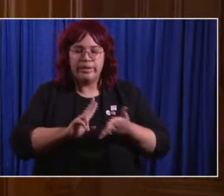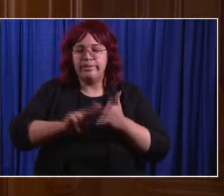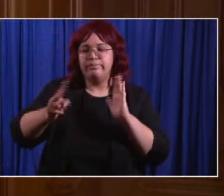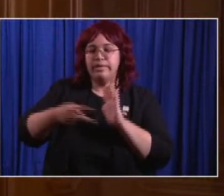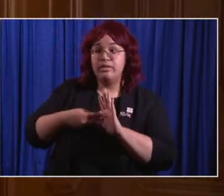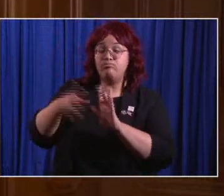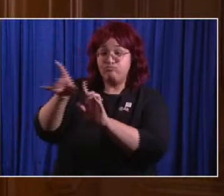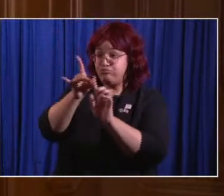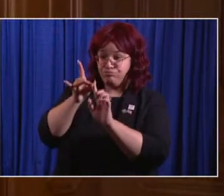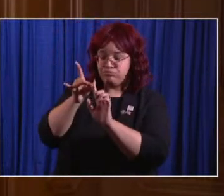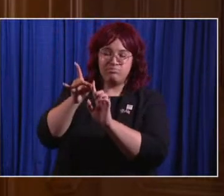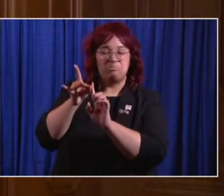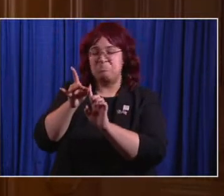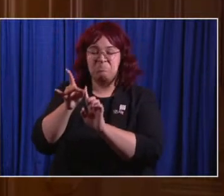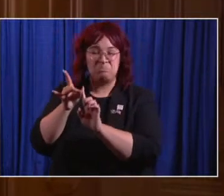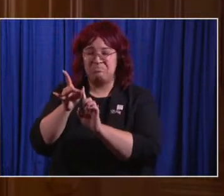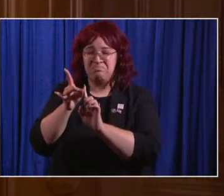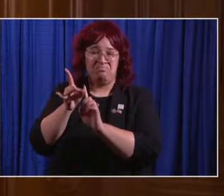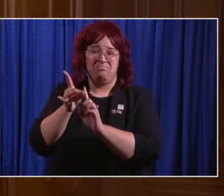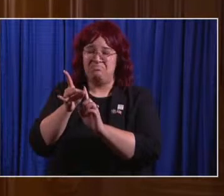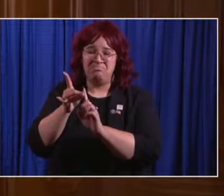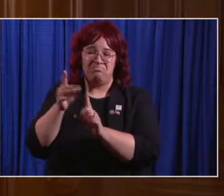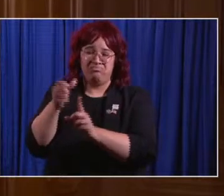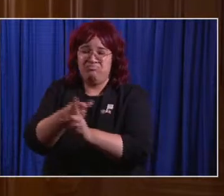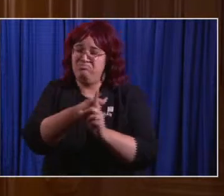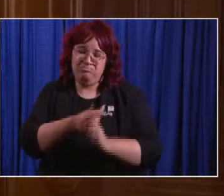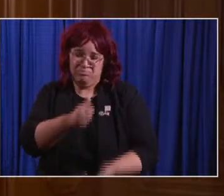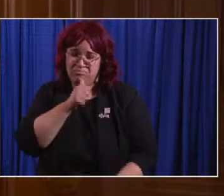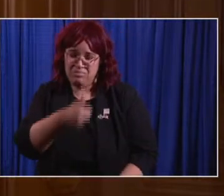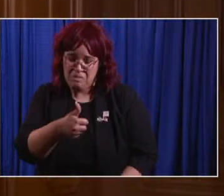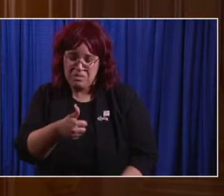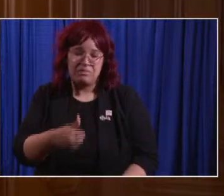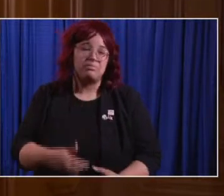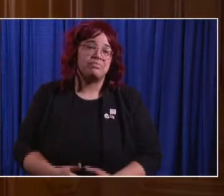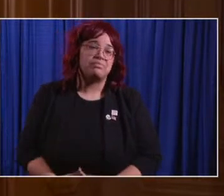and that was a small increase. And